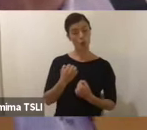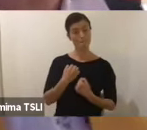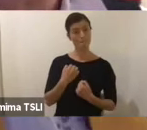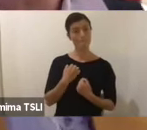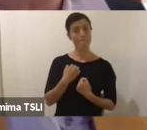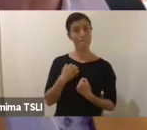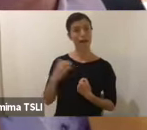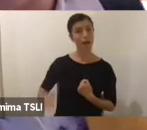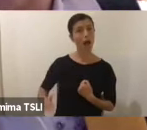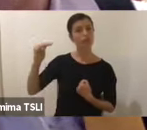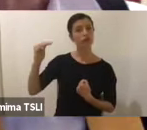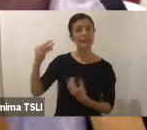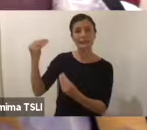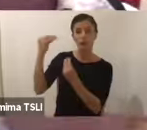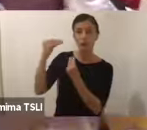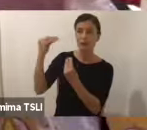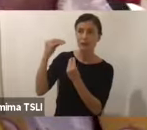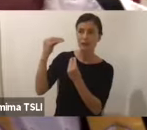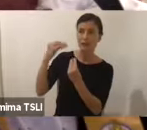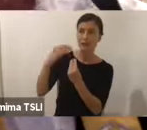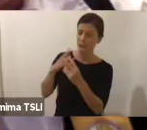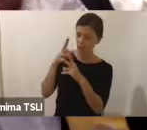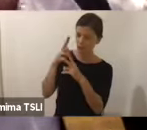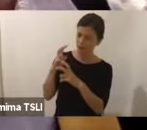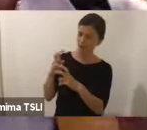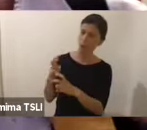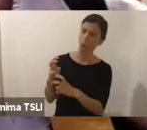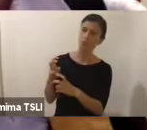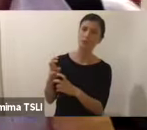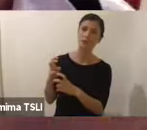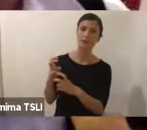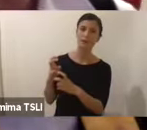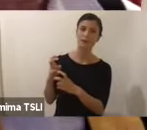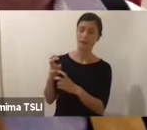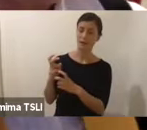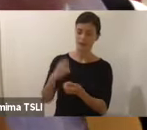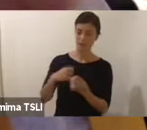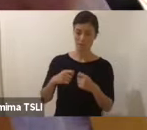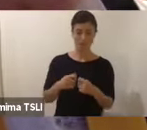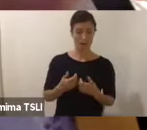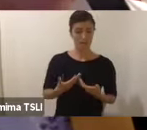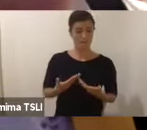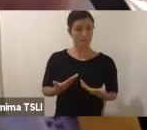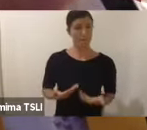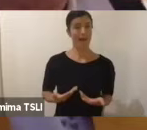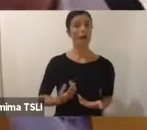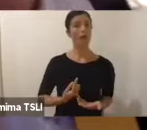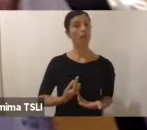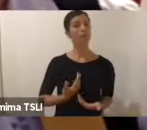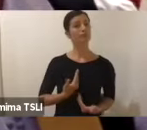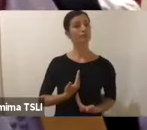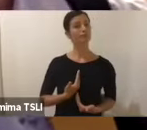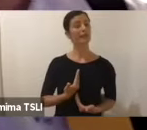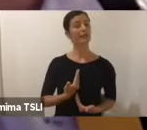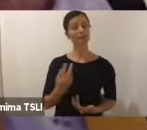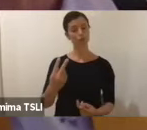upbringing and what i've carried into who you see now from then so i also grew up not in new